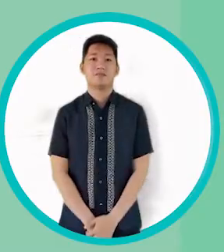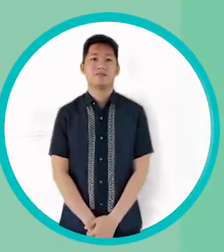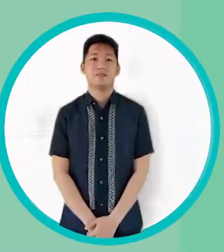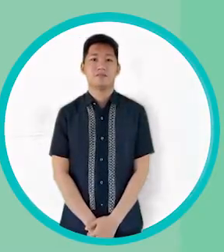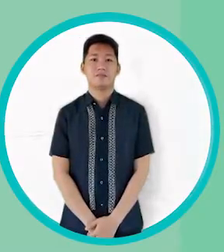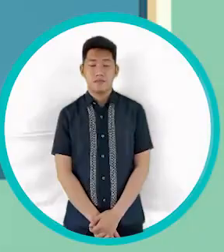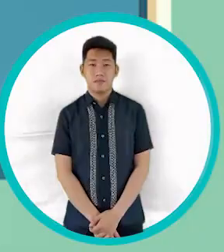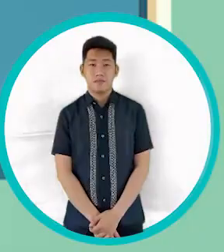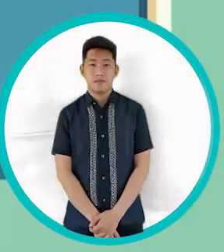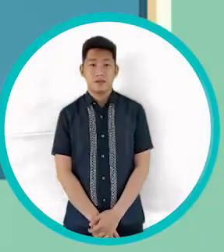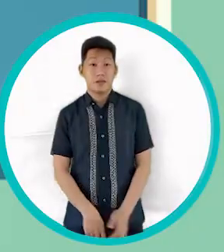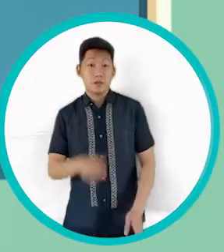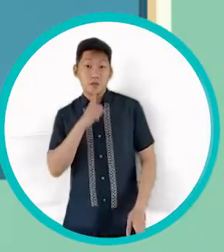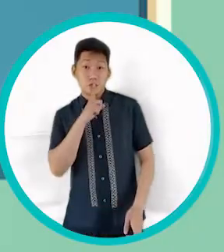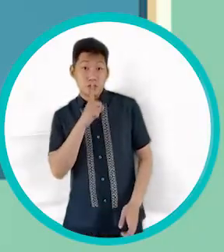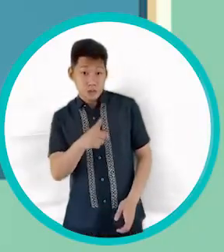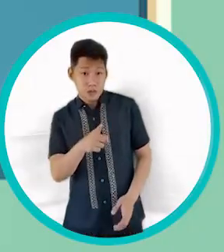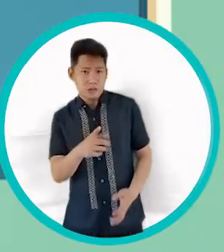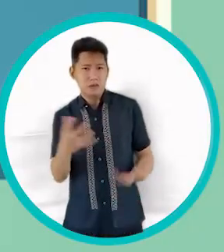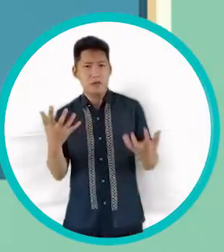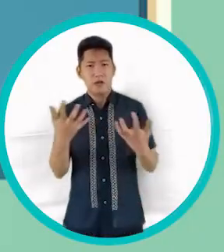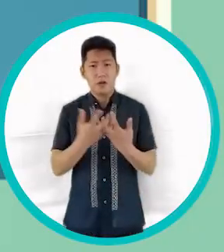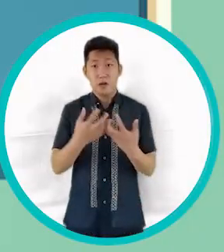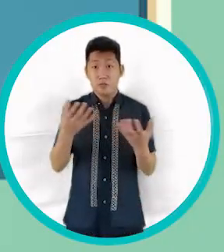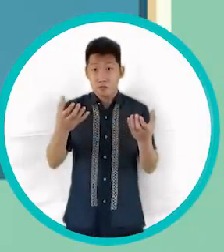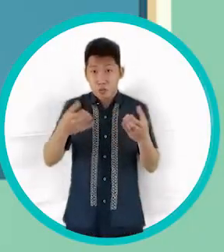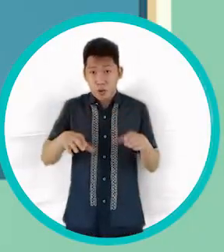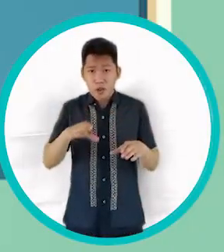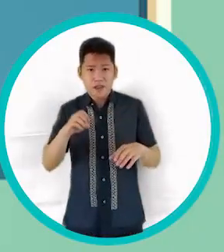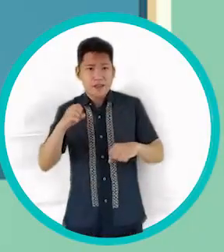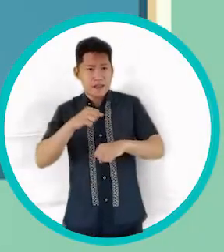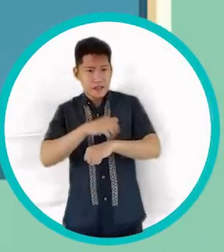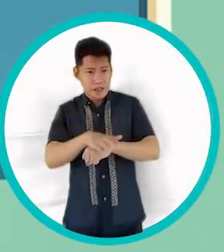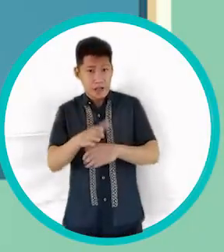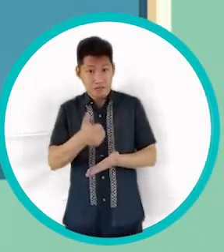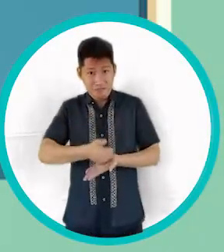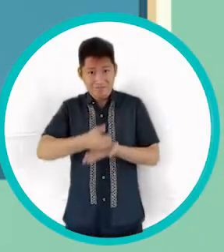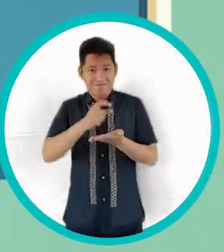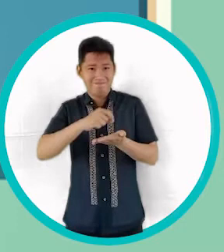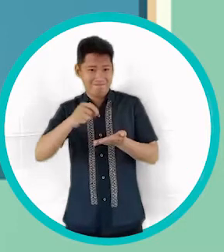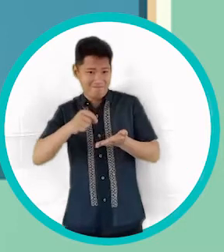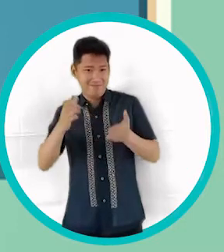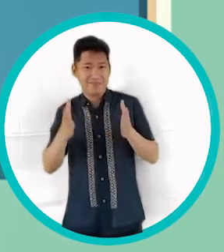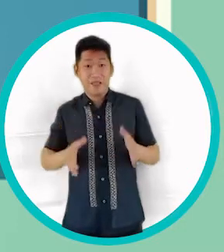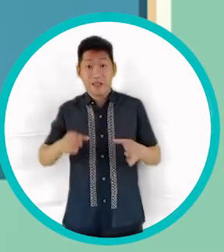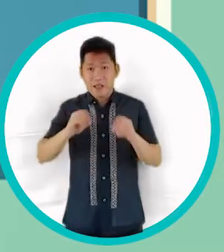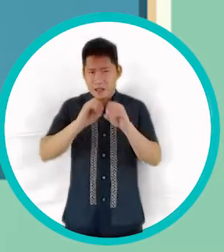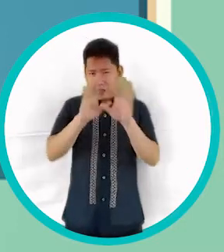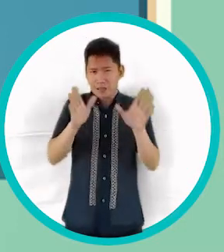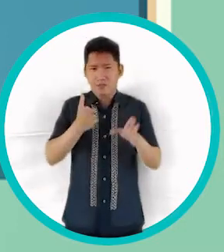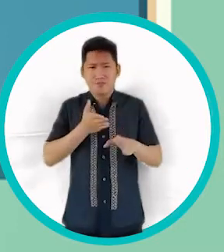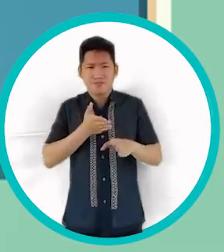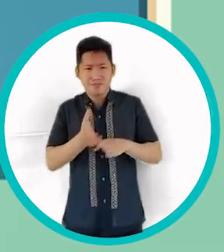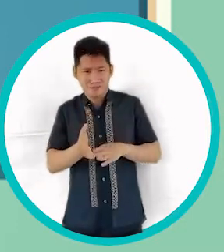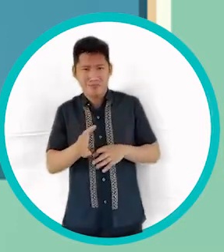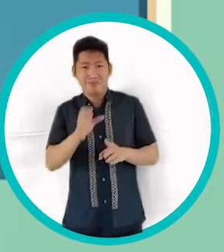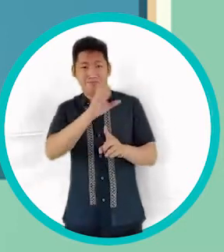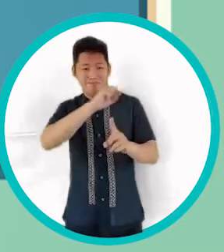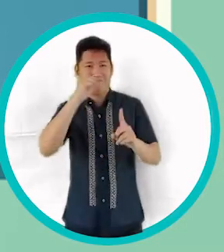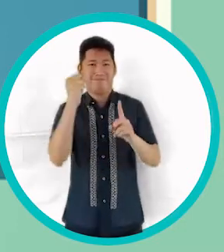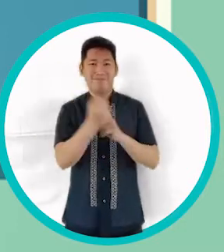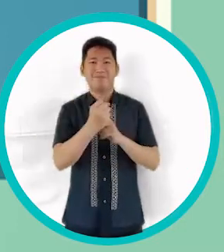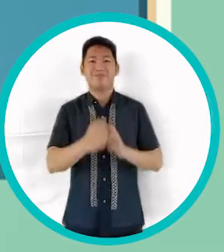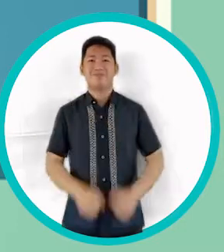events. Certainly, the combination cause and effect helps the writer to clearly connect a